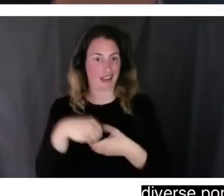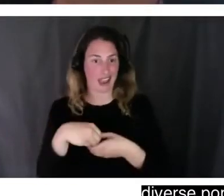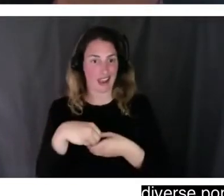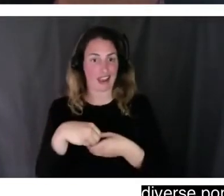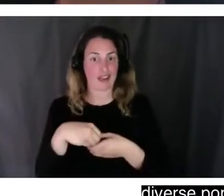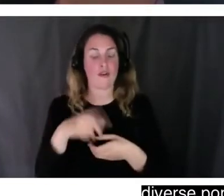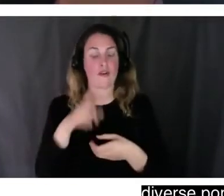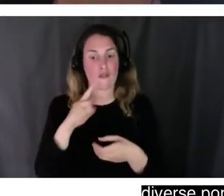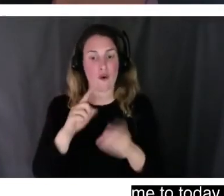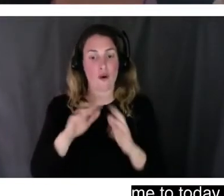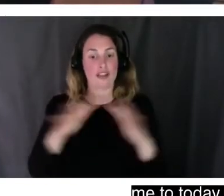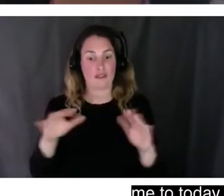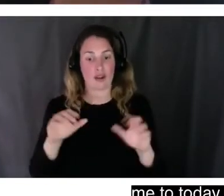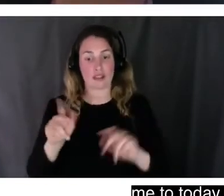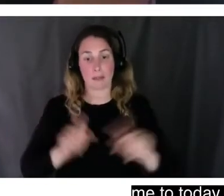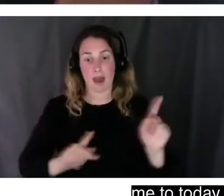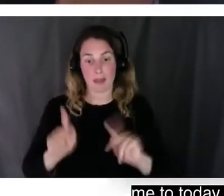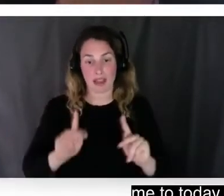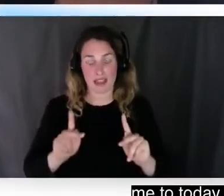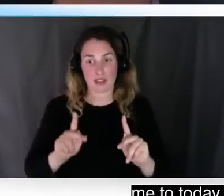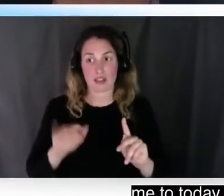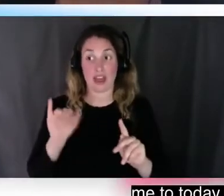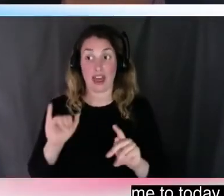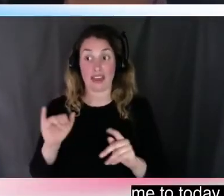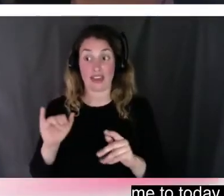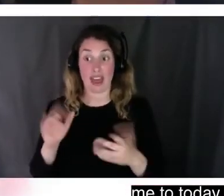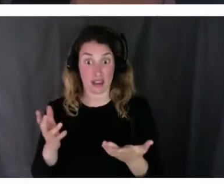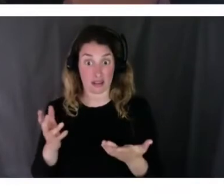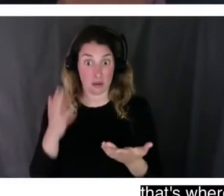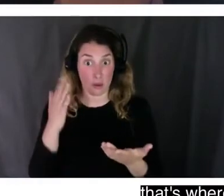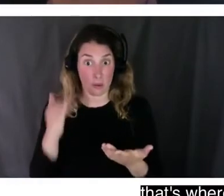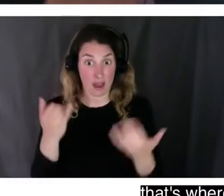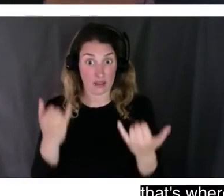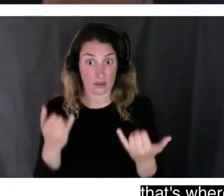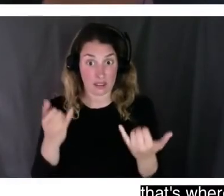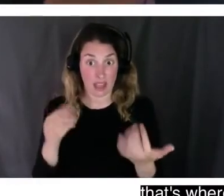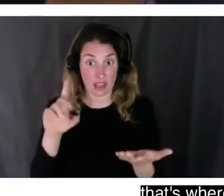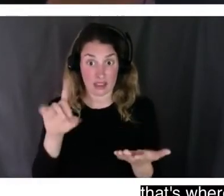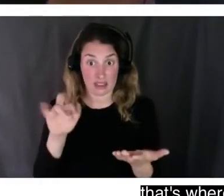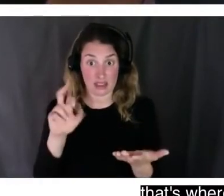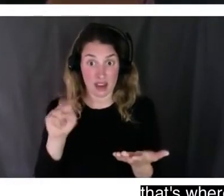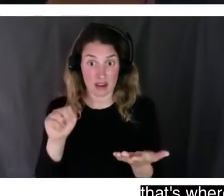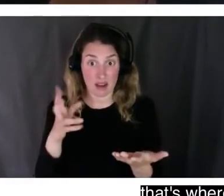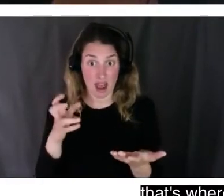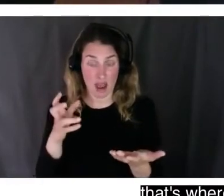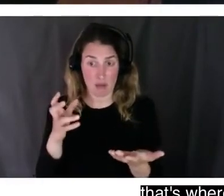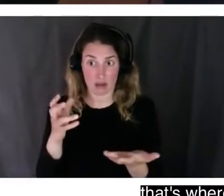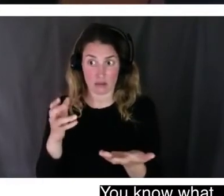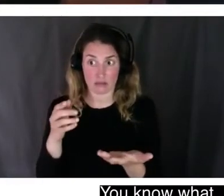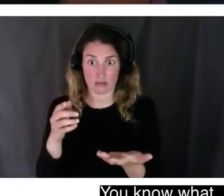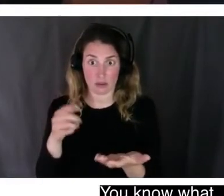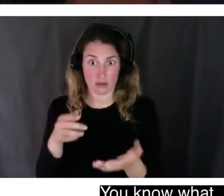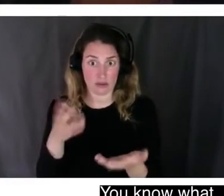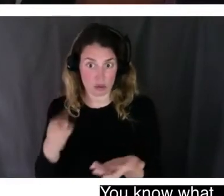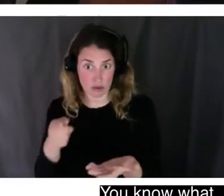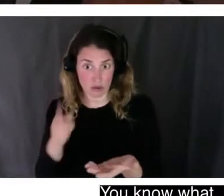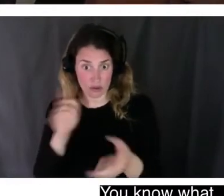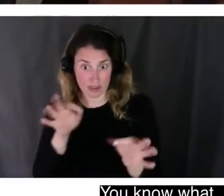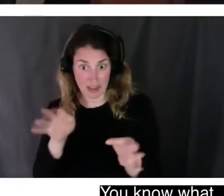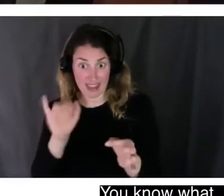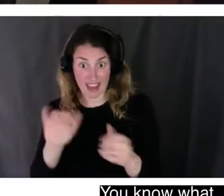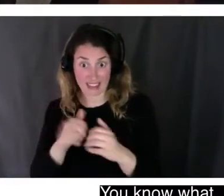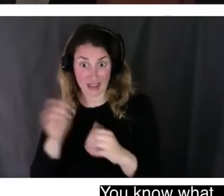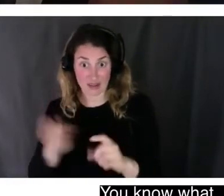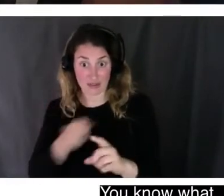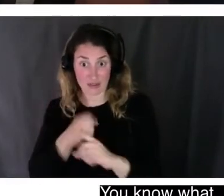populations. And really, that brings me to today, Darren, and really saying to you, that's where you come in, isn't it? Because you've made you know what?